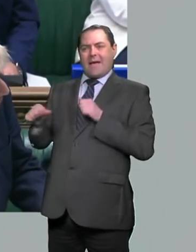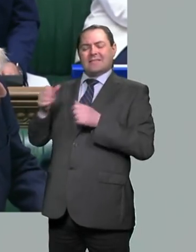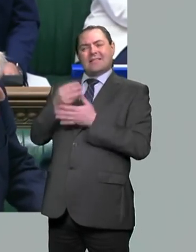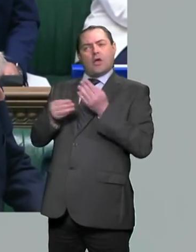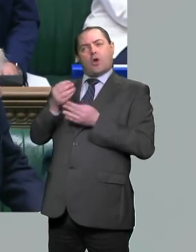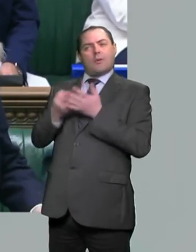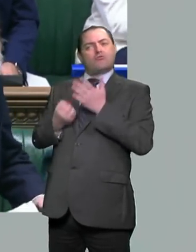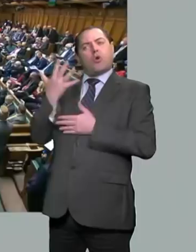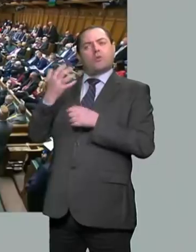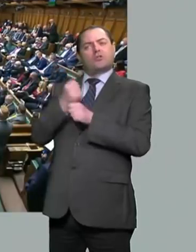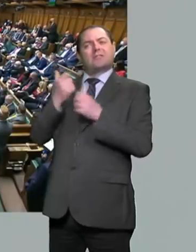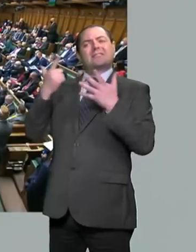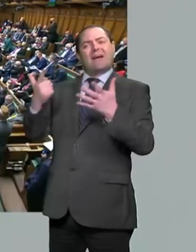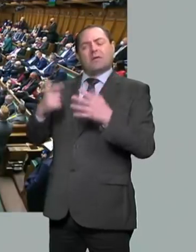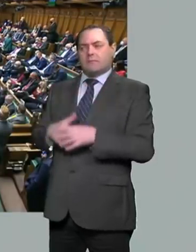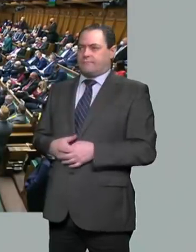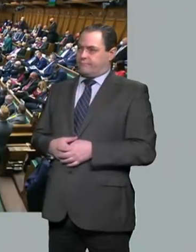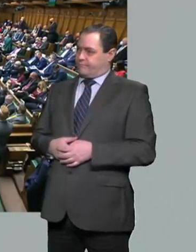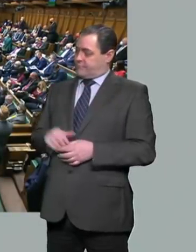growth in the G7.